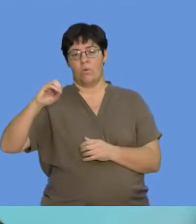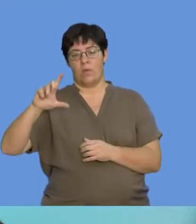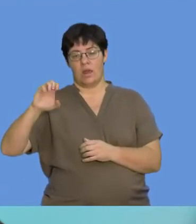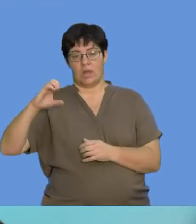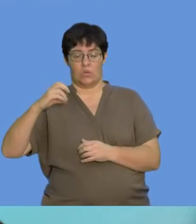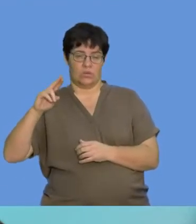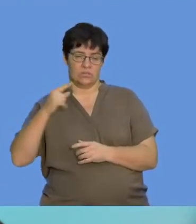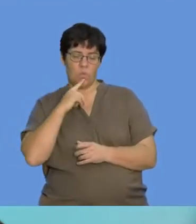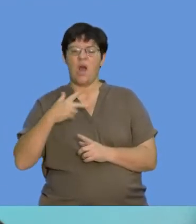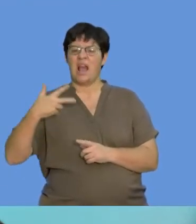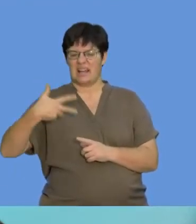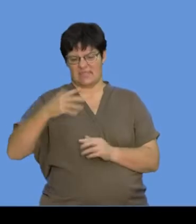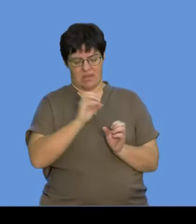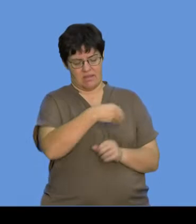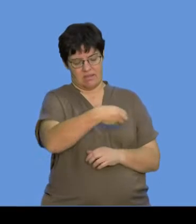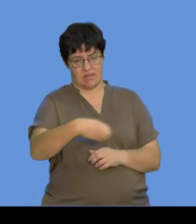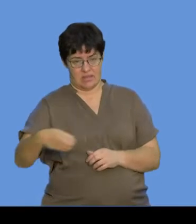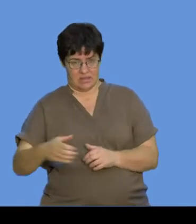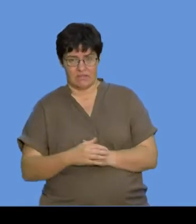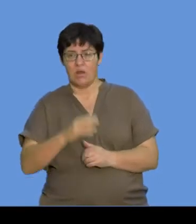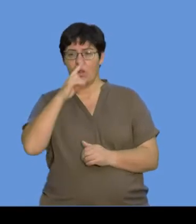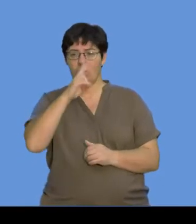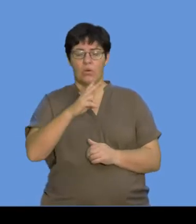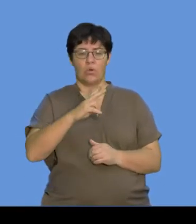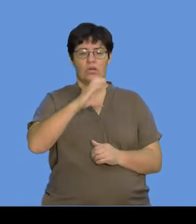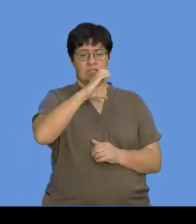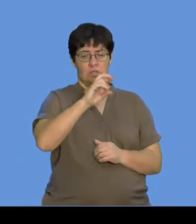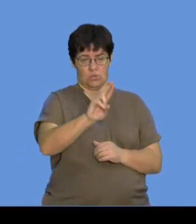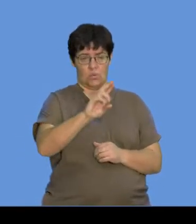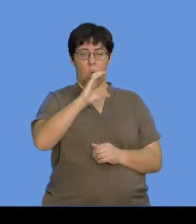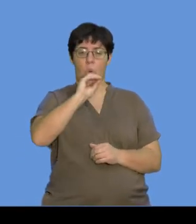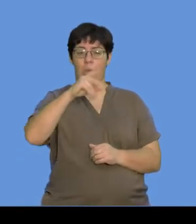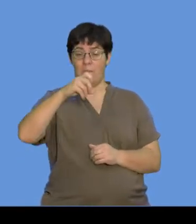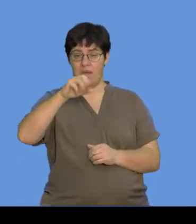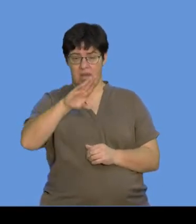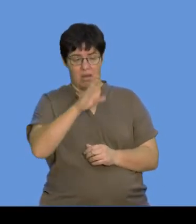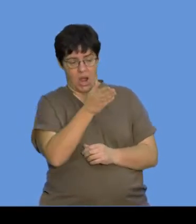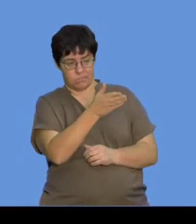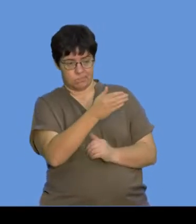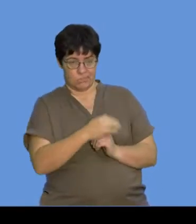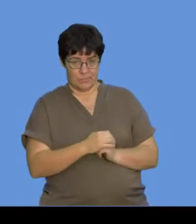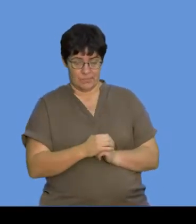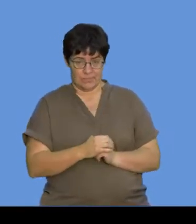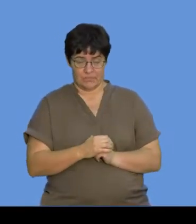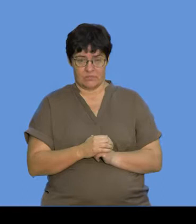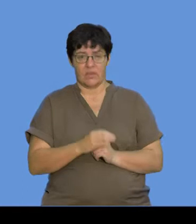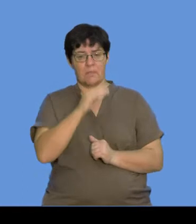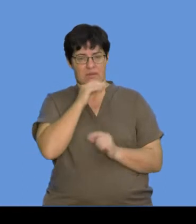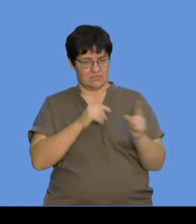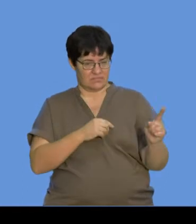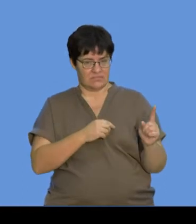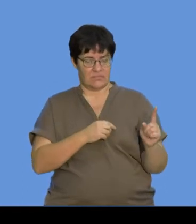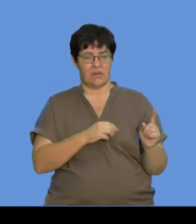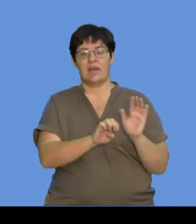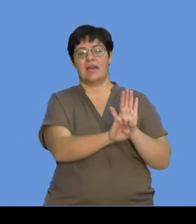just classify, right? Now, if we look at copper, copper is in the periodic table of elements, okay? So copper is